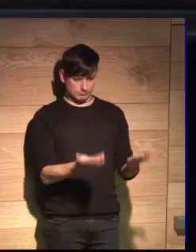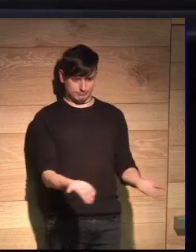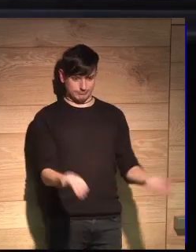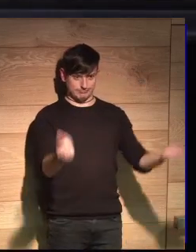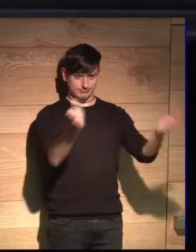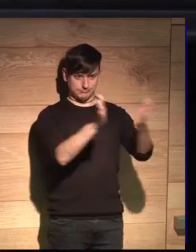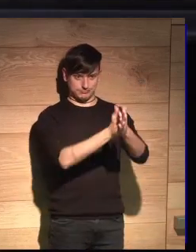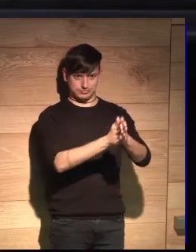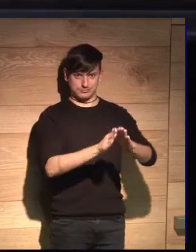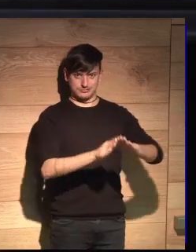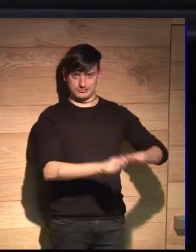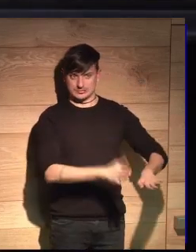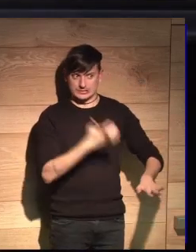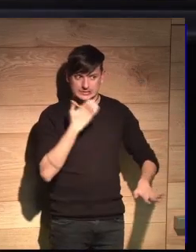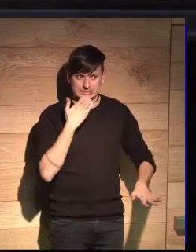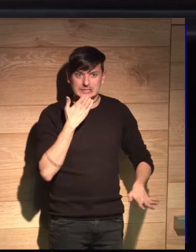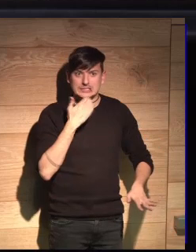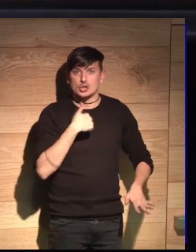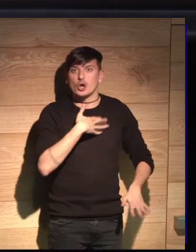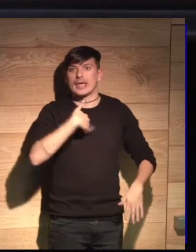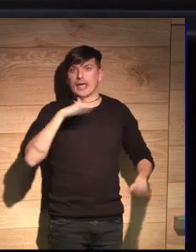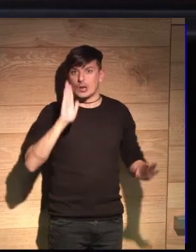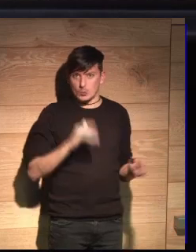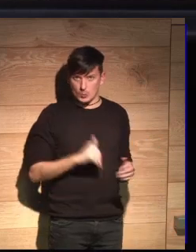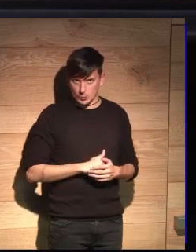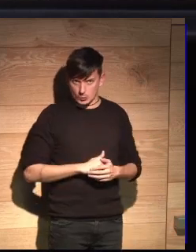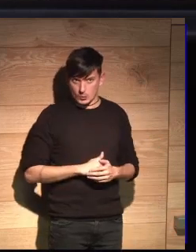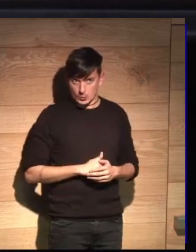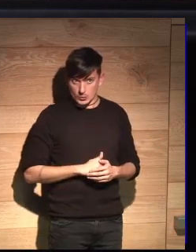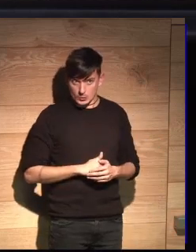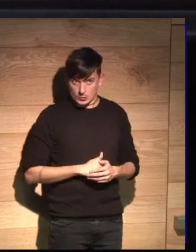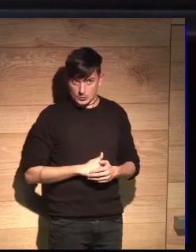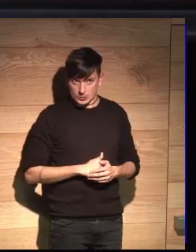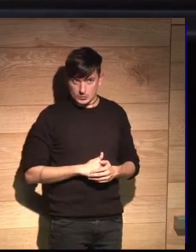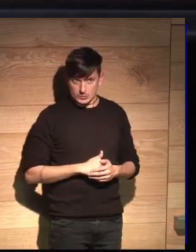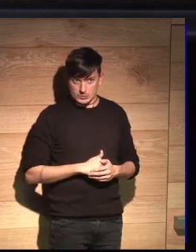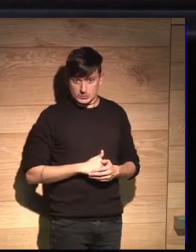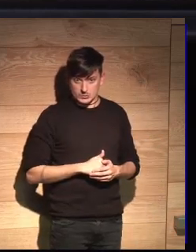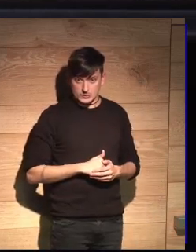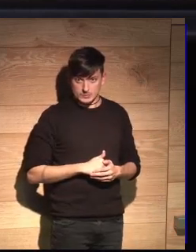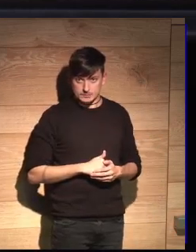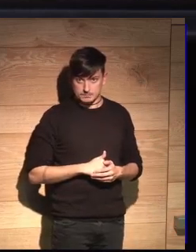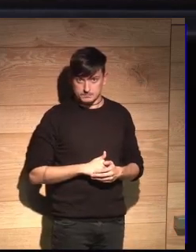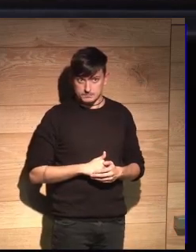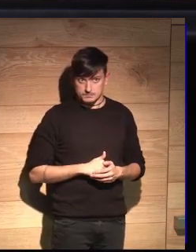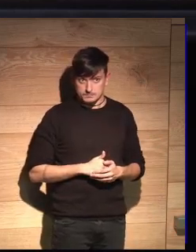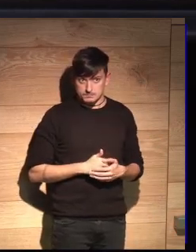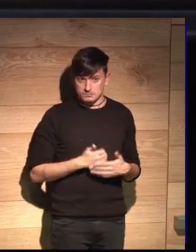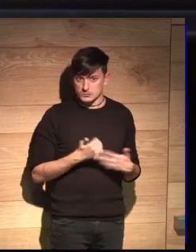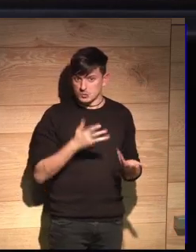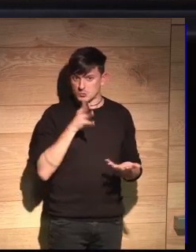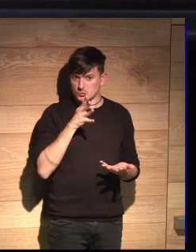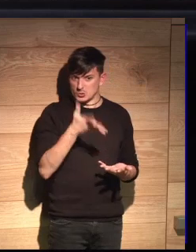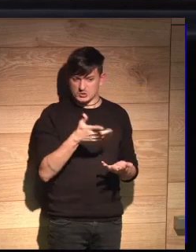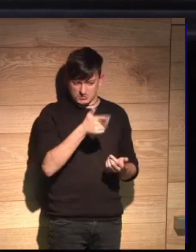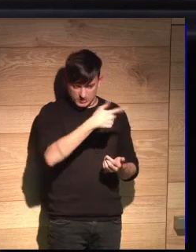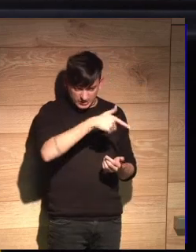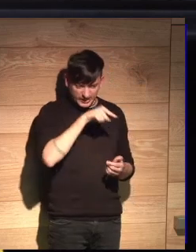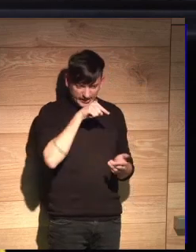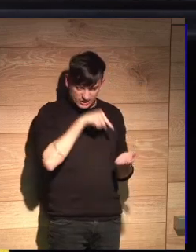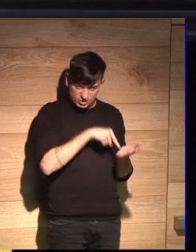read that, I closed the book and I said, well, that would be if I allow it, that will happen if we allow it. I don't see